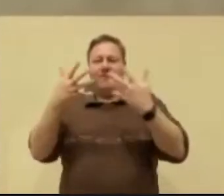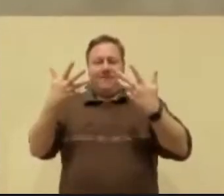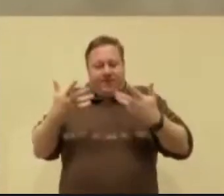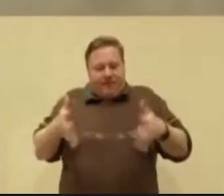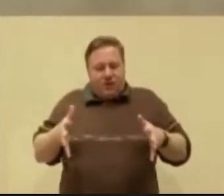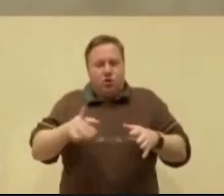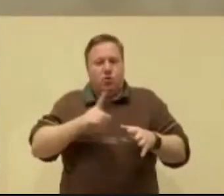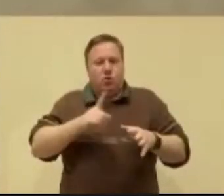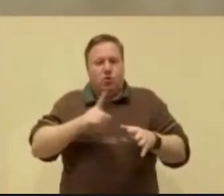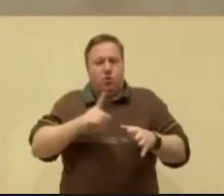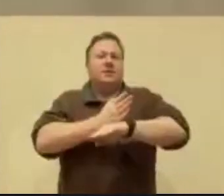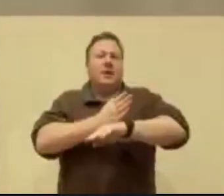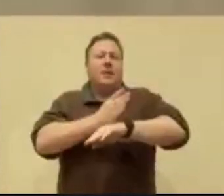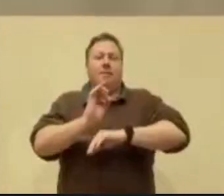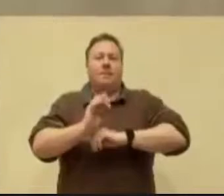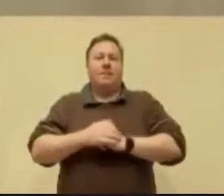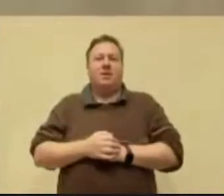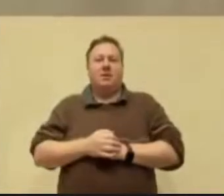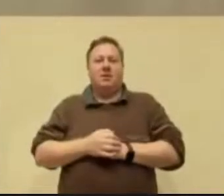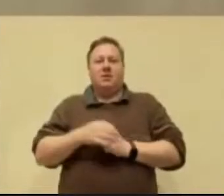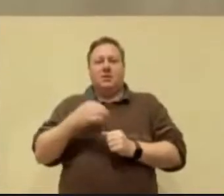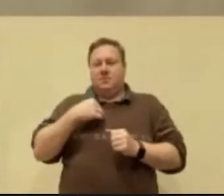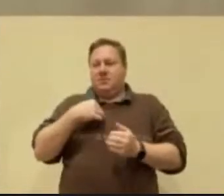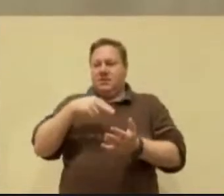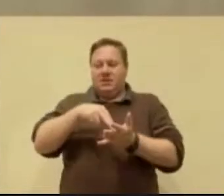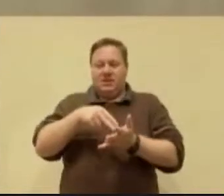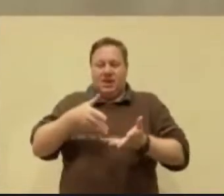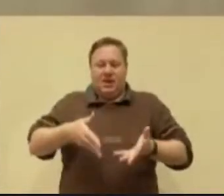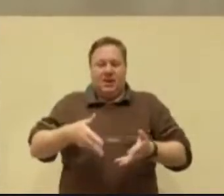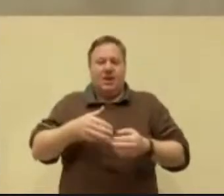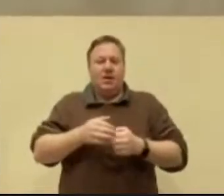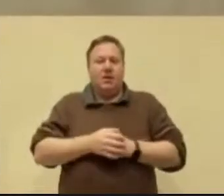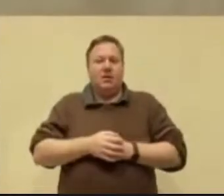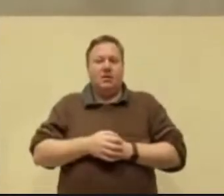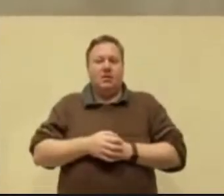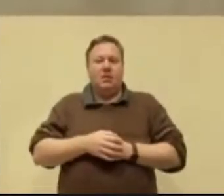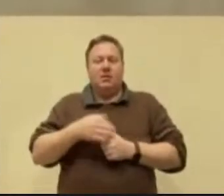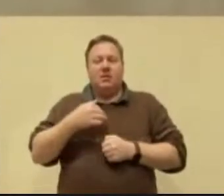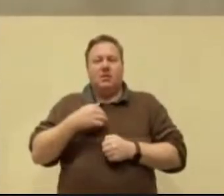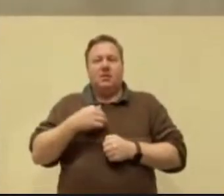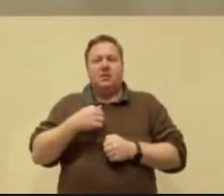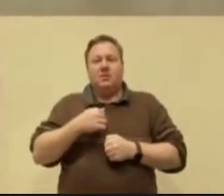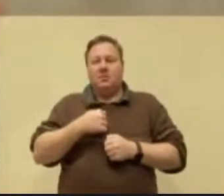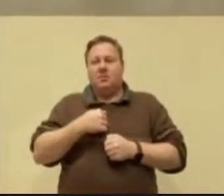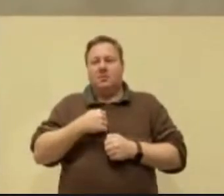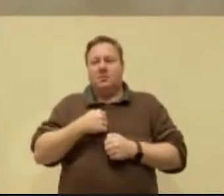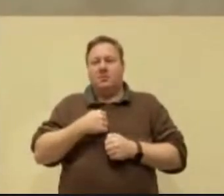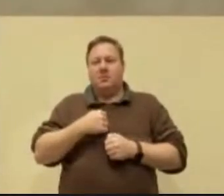i am standing here it has as it has been indicated earlier to do